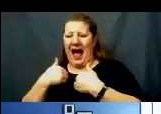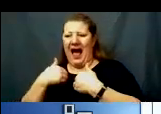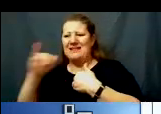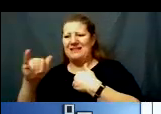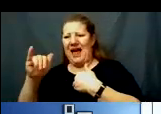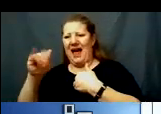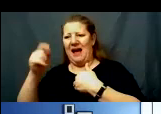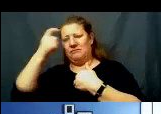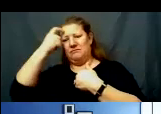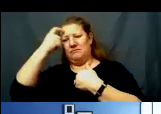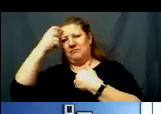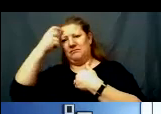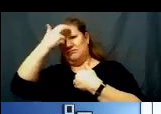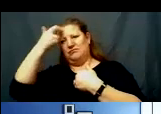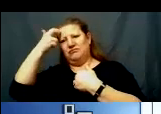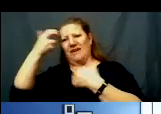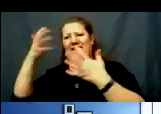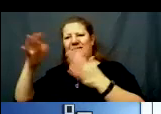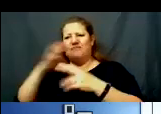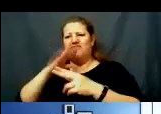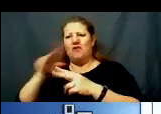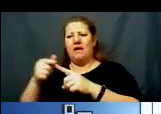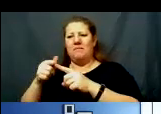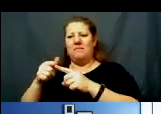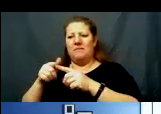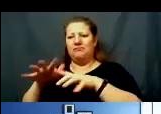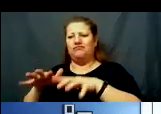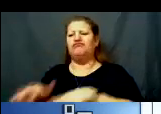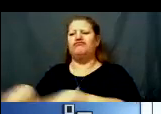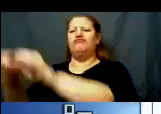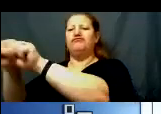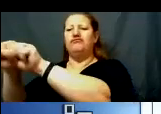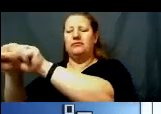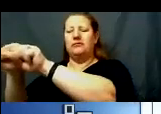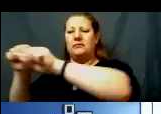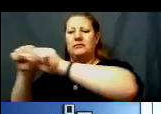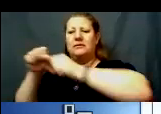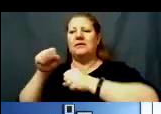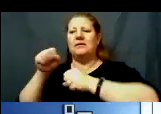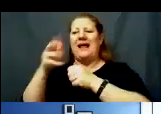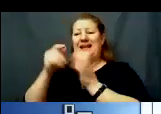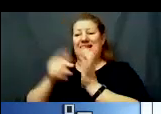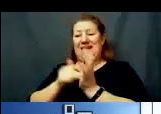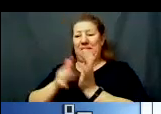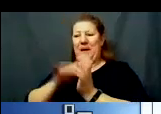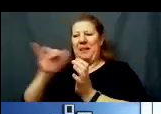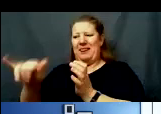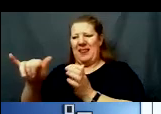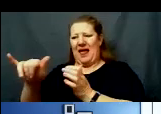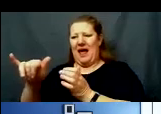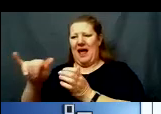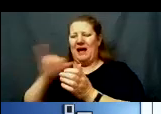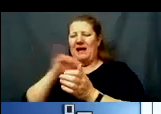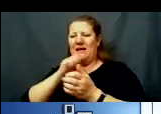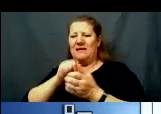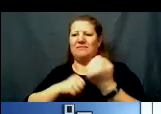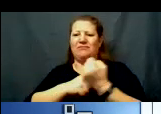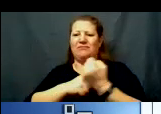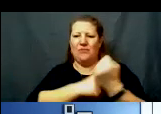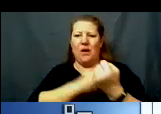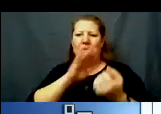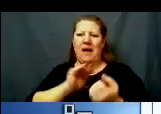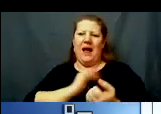that mentality is often reinforced by the actual physical infrastructures that we have in terms of oil